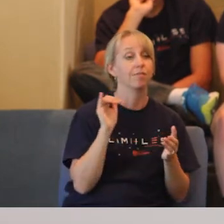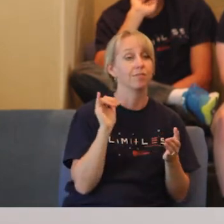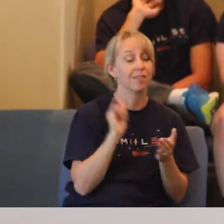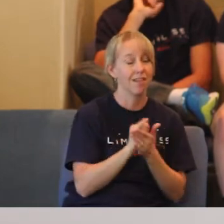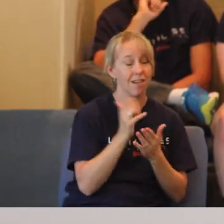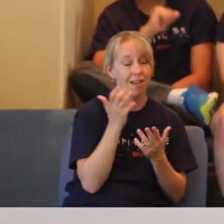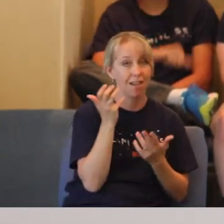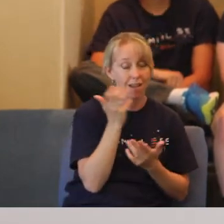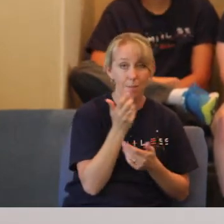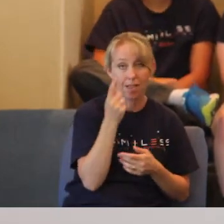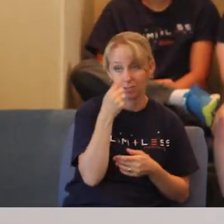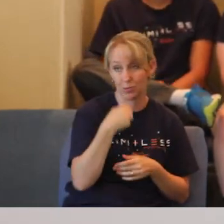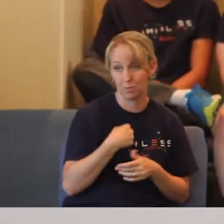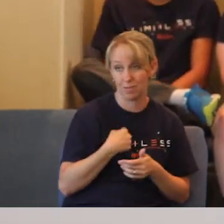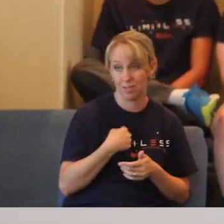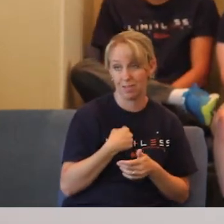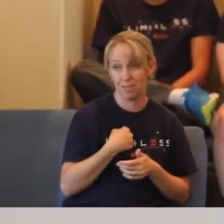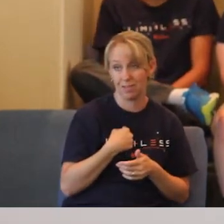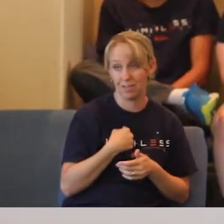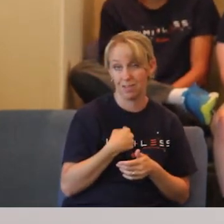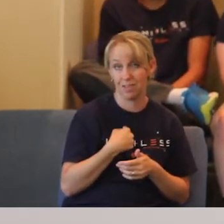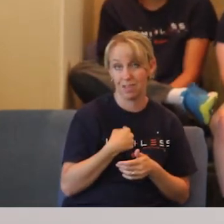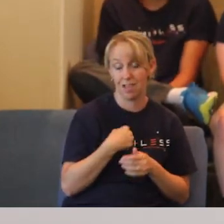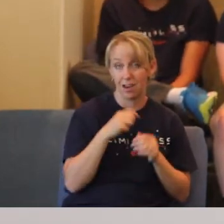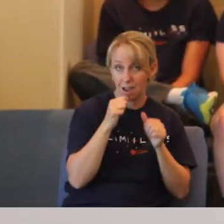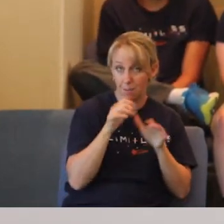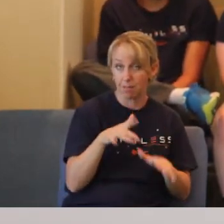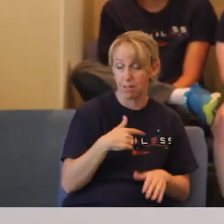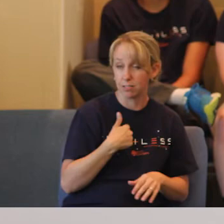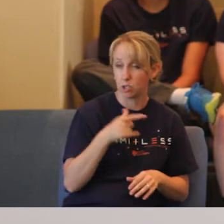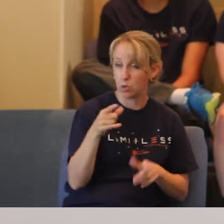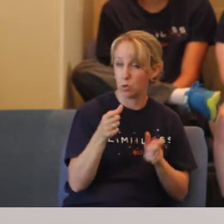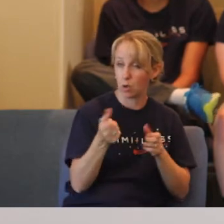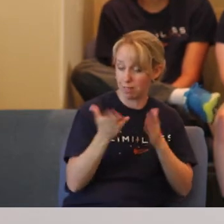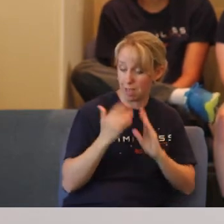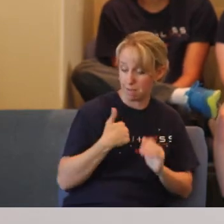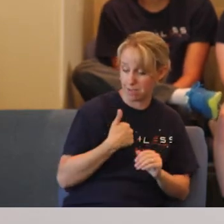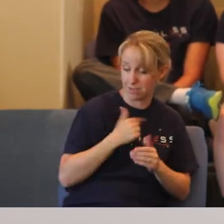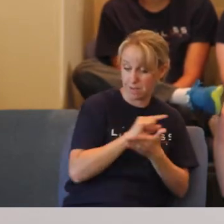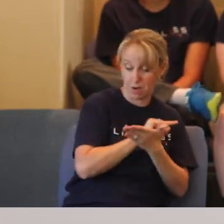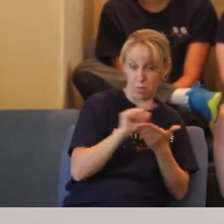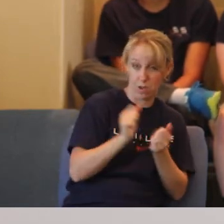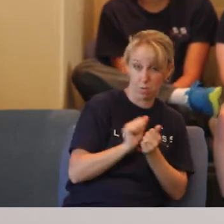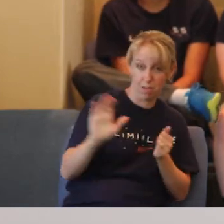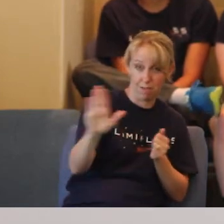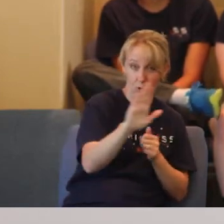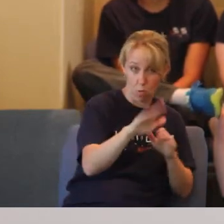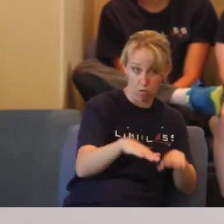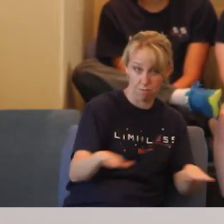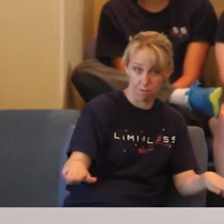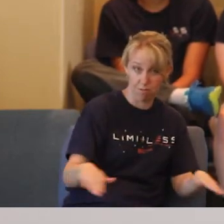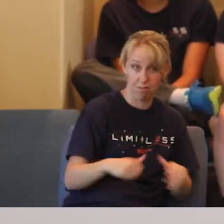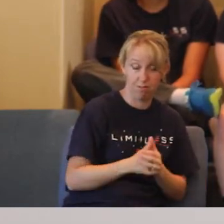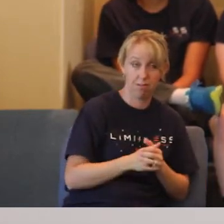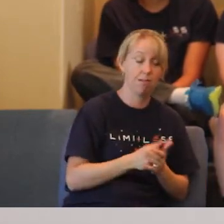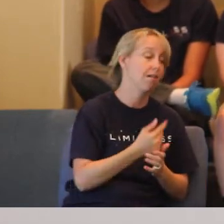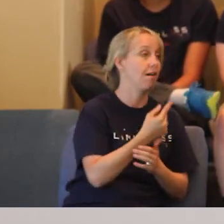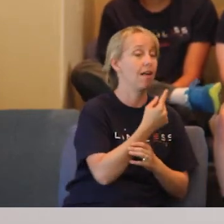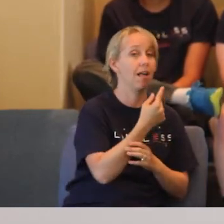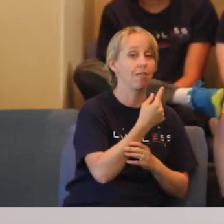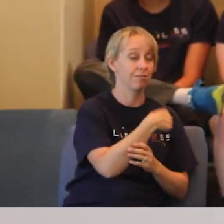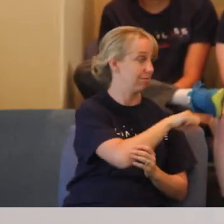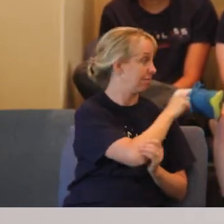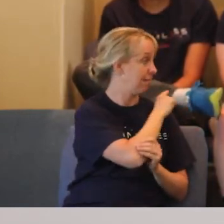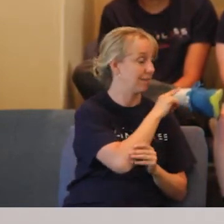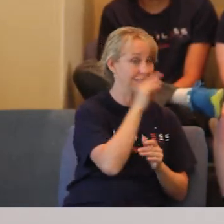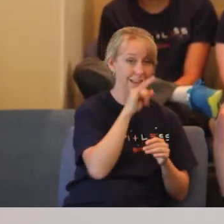that you guys let me spend a week with your kids, and that these kids spent a week of their time, and actually, when you look